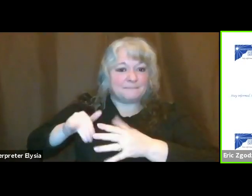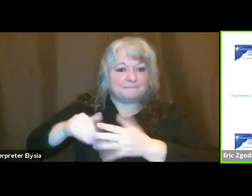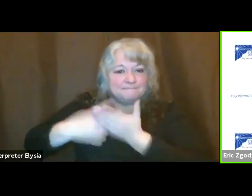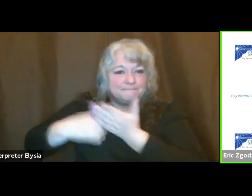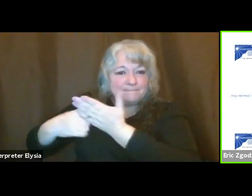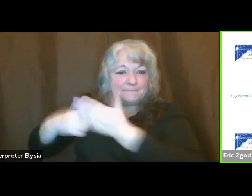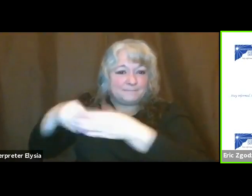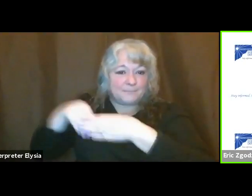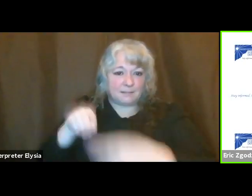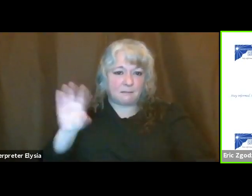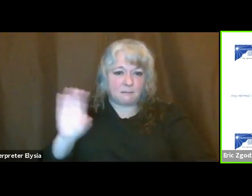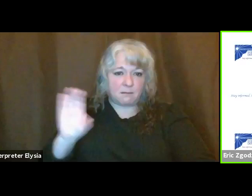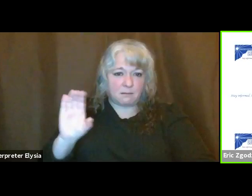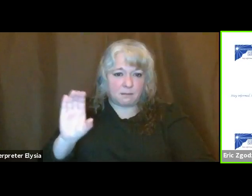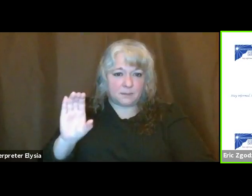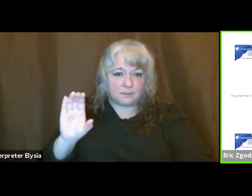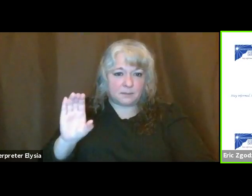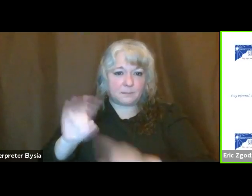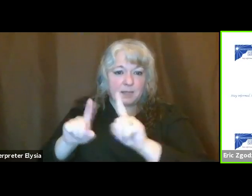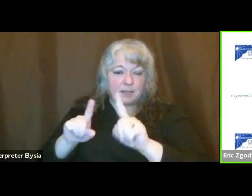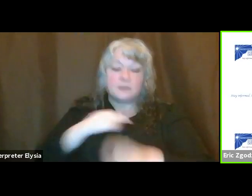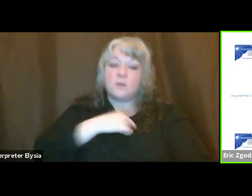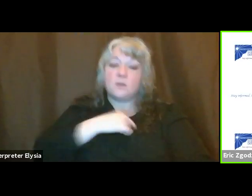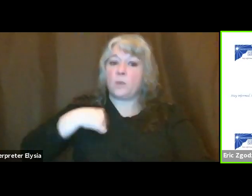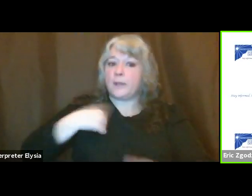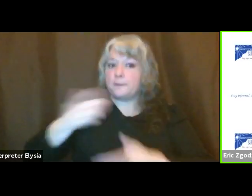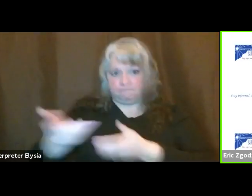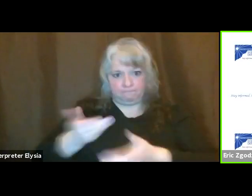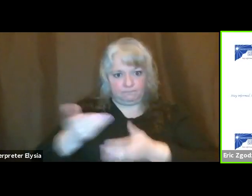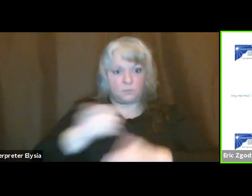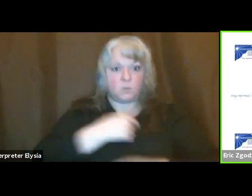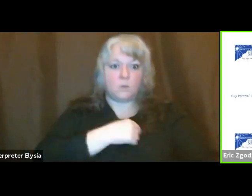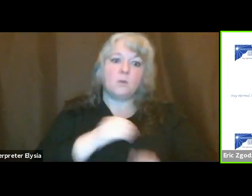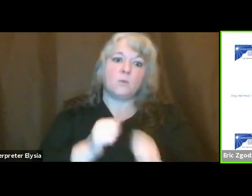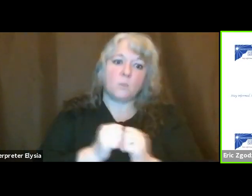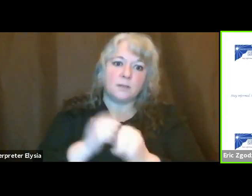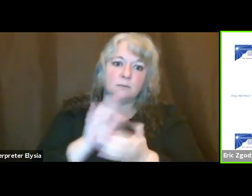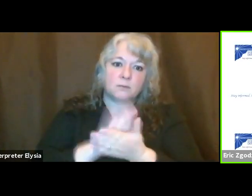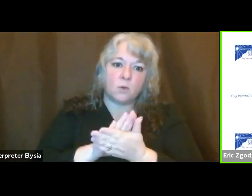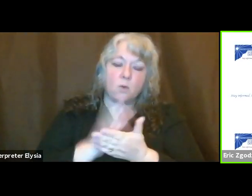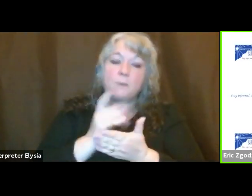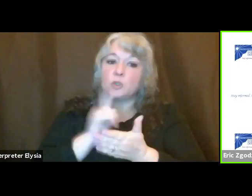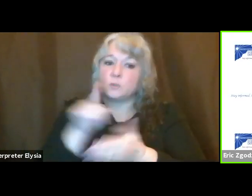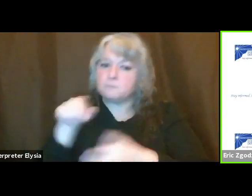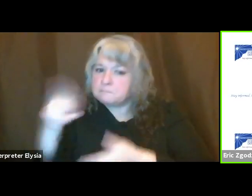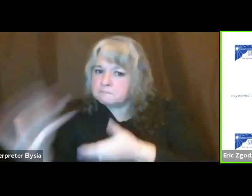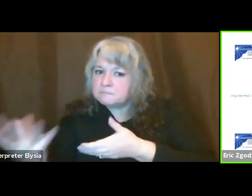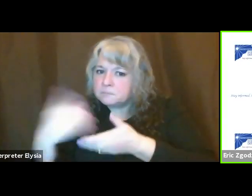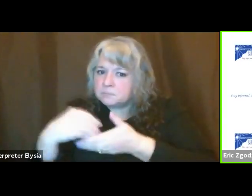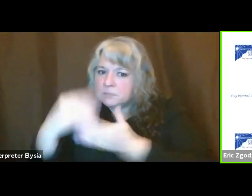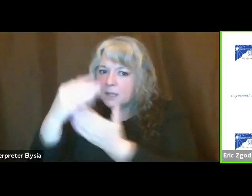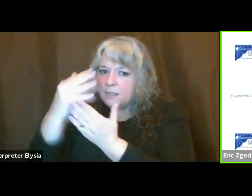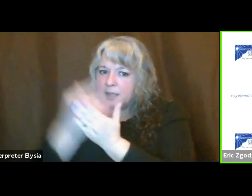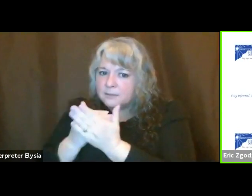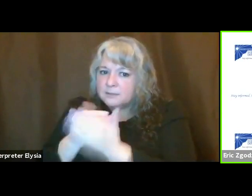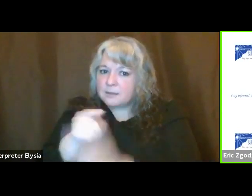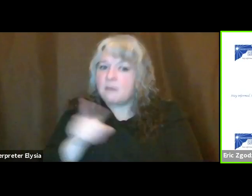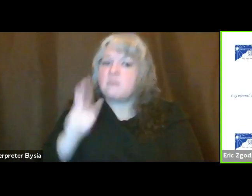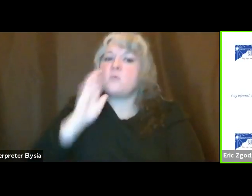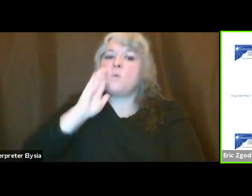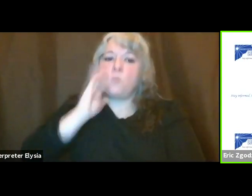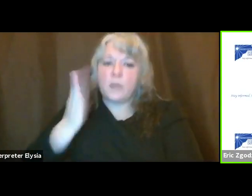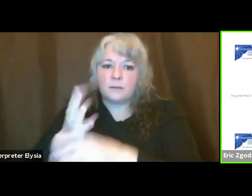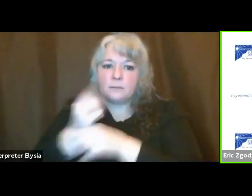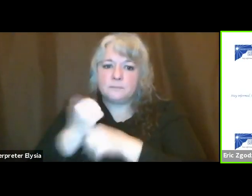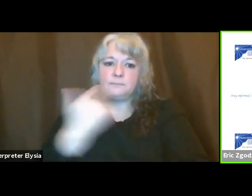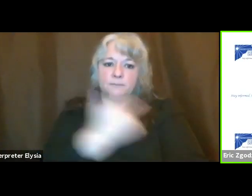I know is that we're working with our schools to make sure that they're on the list, that they're going to get vaccine, and that we can